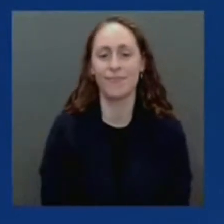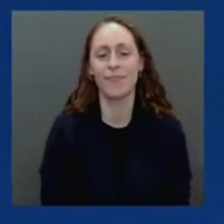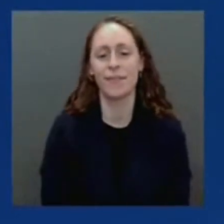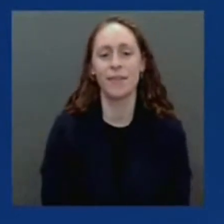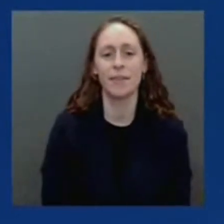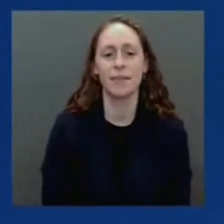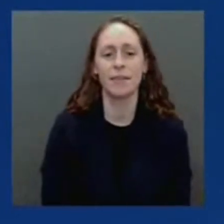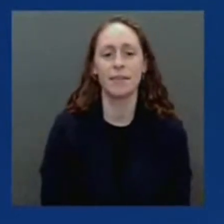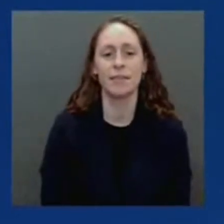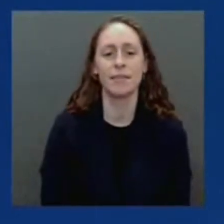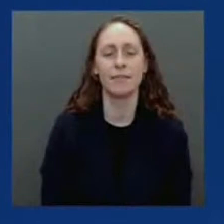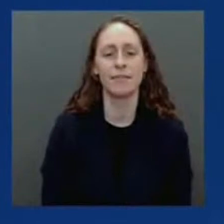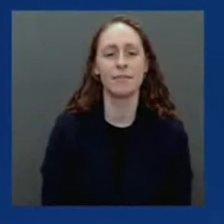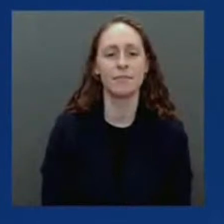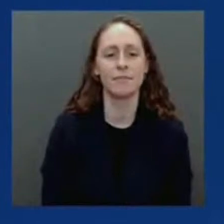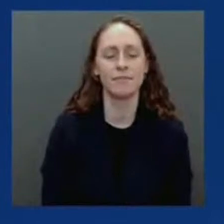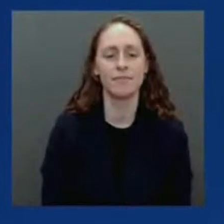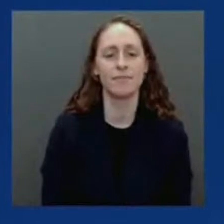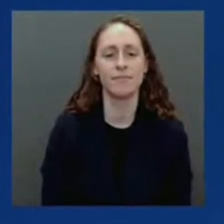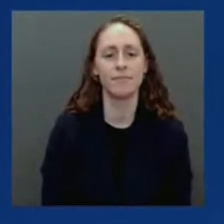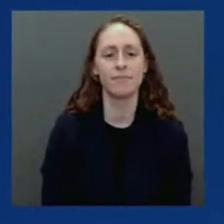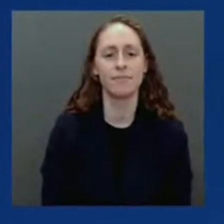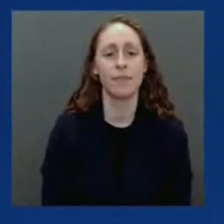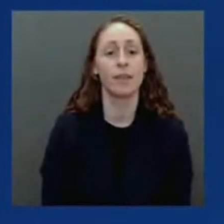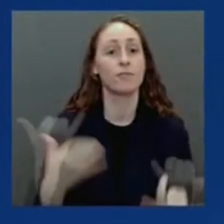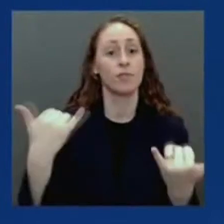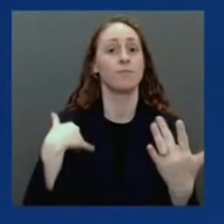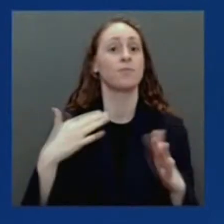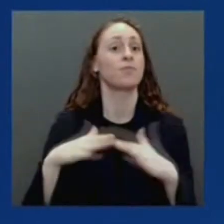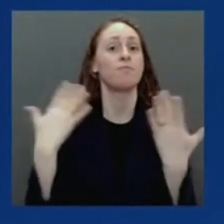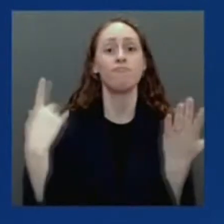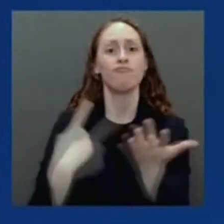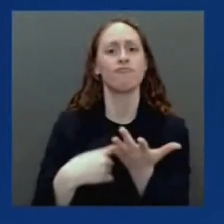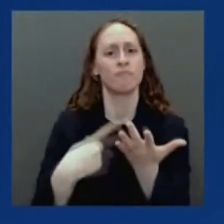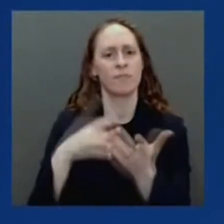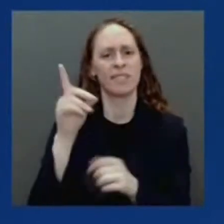data. The current 7-day daily average of cases is about